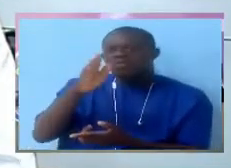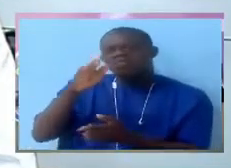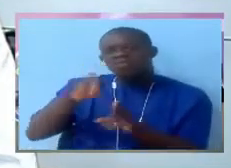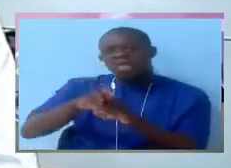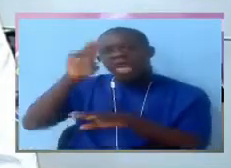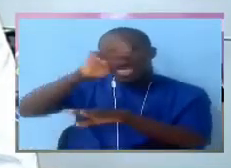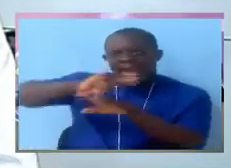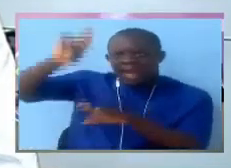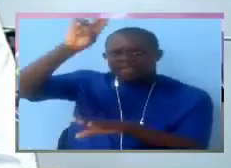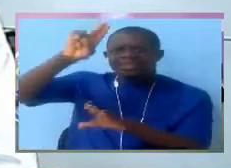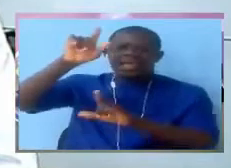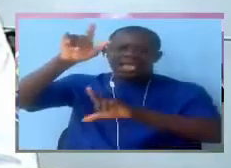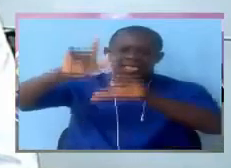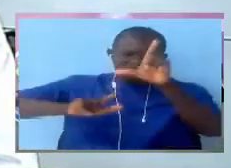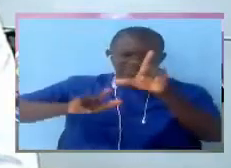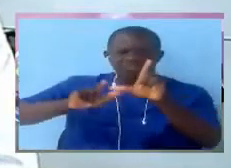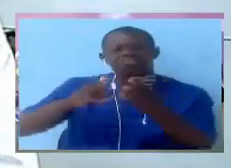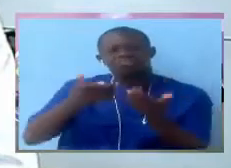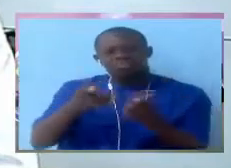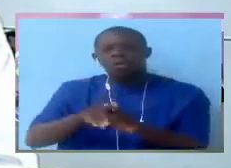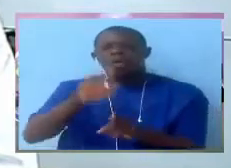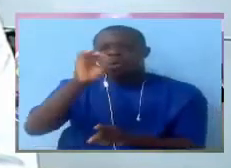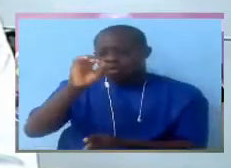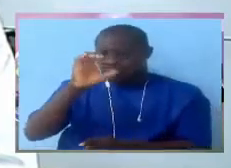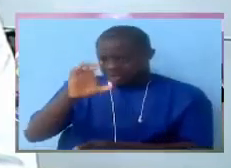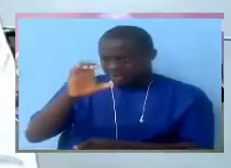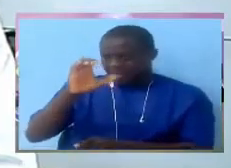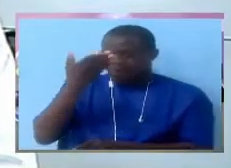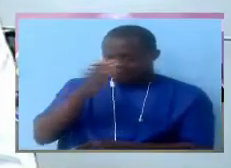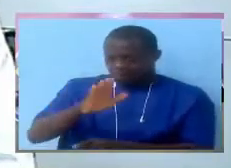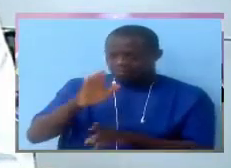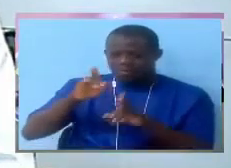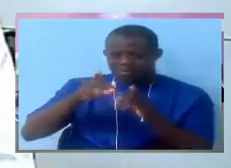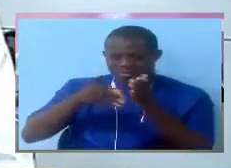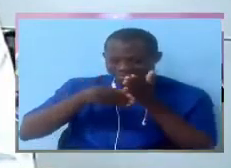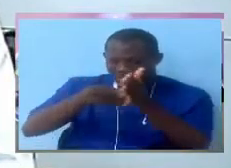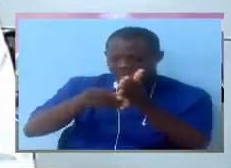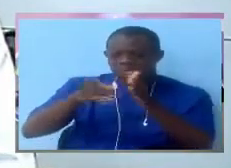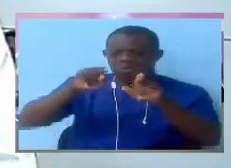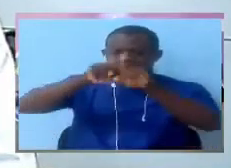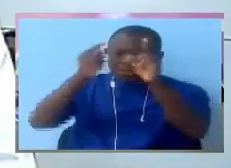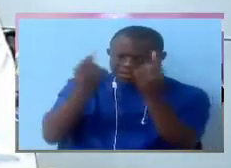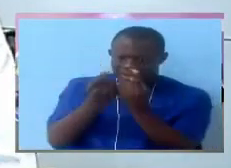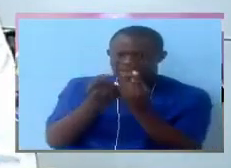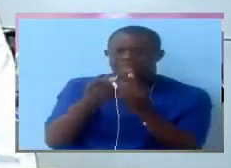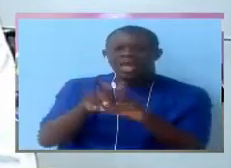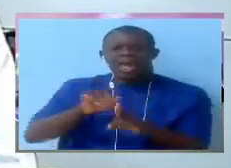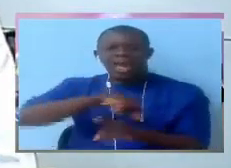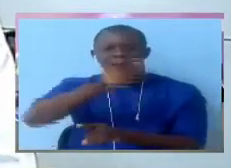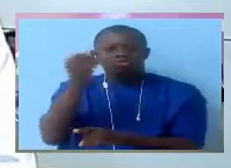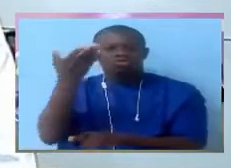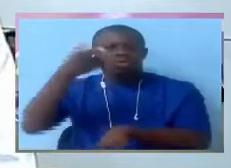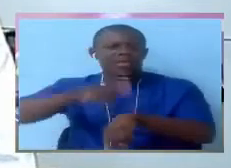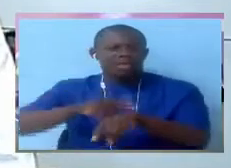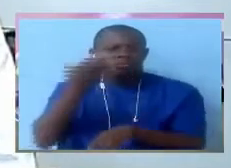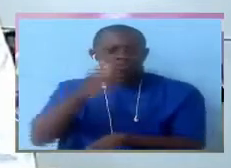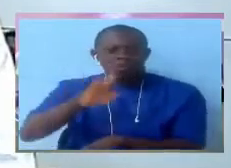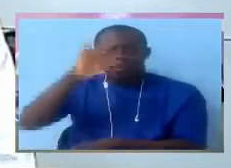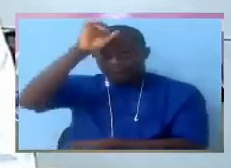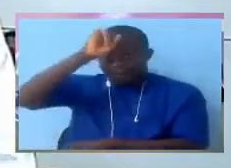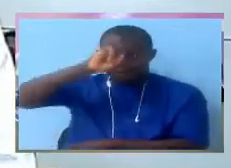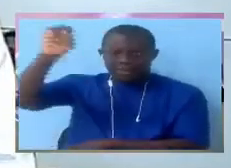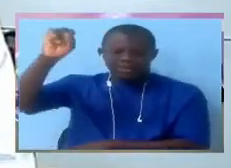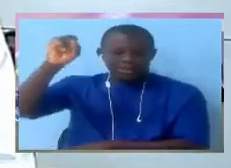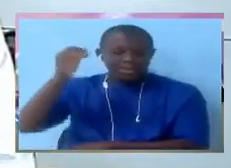dem ci DG ñew ci ñu liggéey bo xamni dafa joggé maybe from the president. Most of the time,